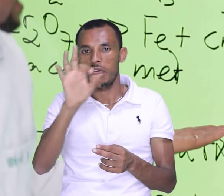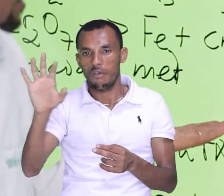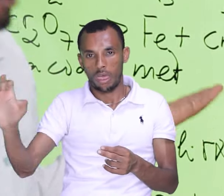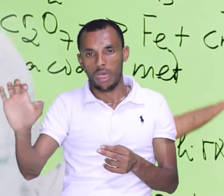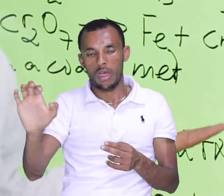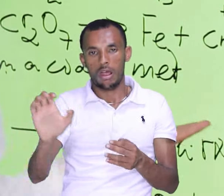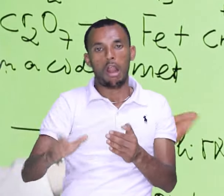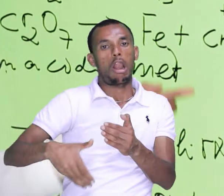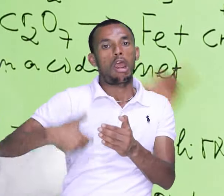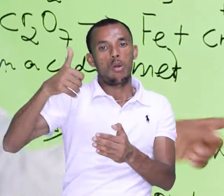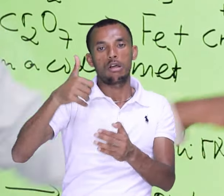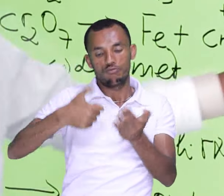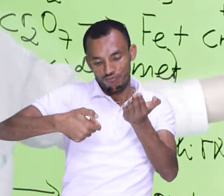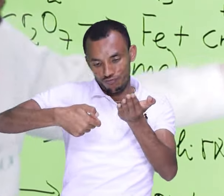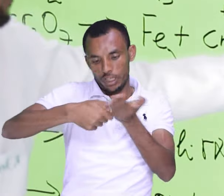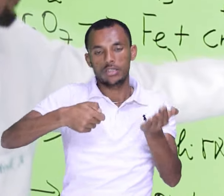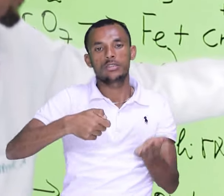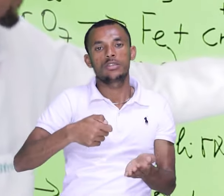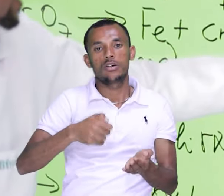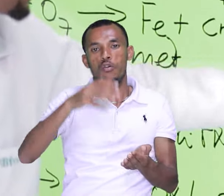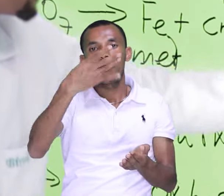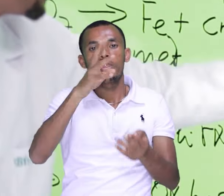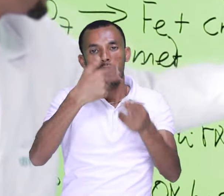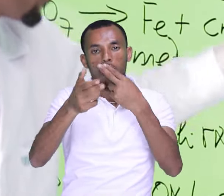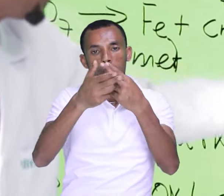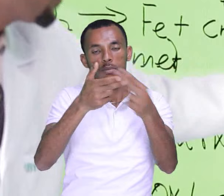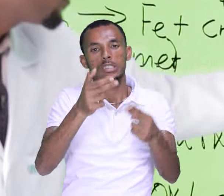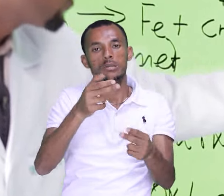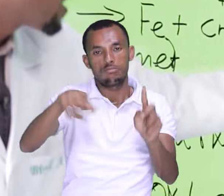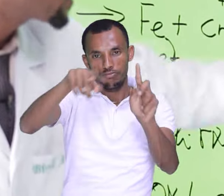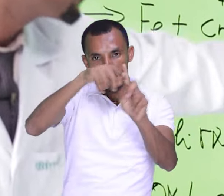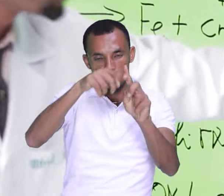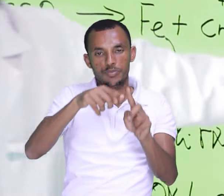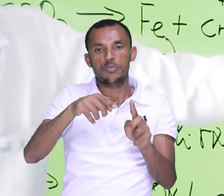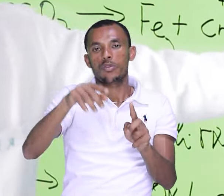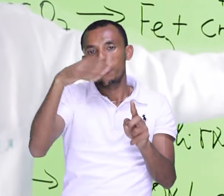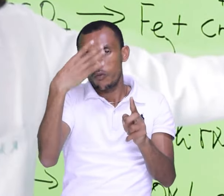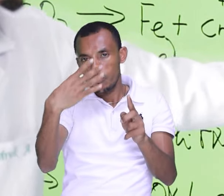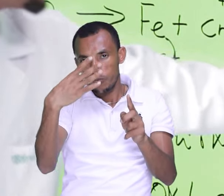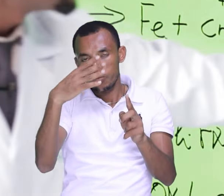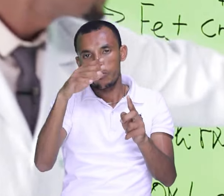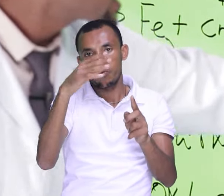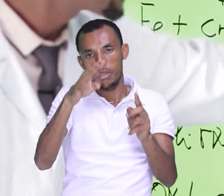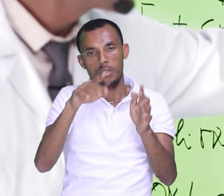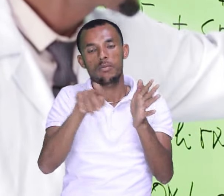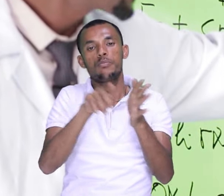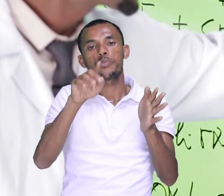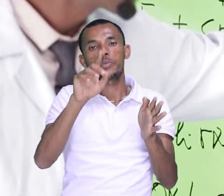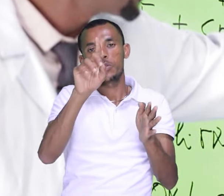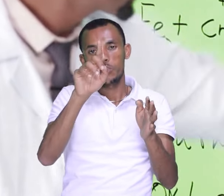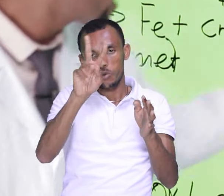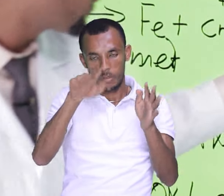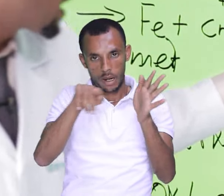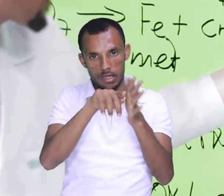What's the other atom? Already the charge. The charge, 14 times plus 14, 1 times 2 minus, 2 minus, 6 times